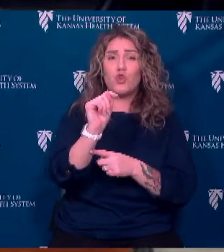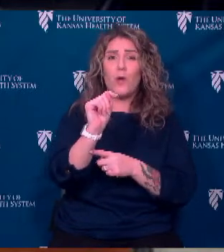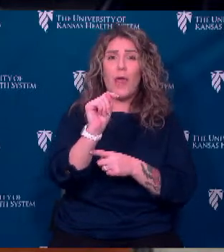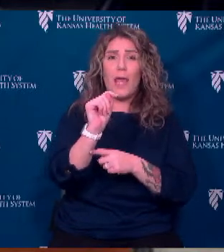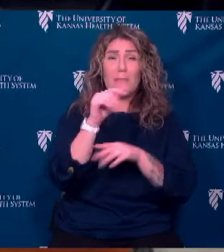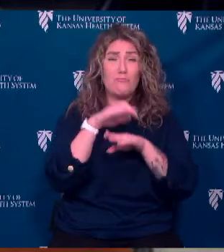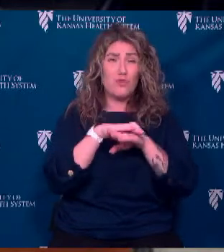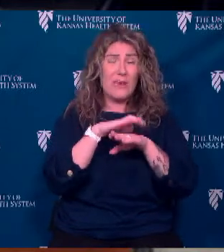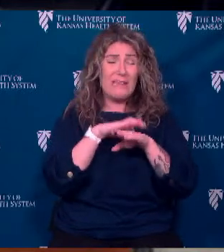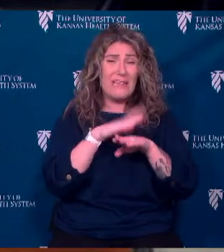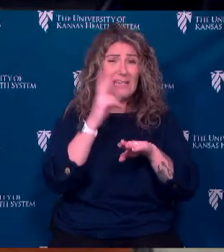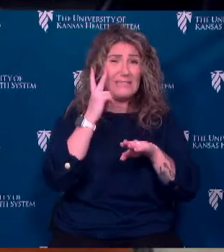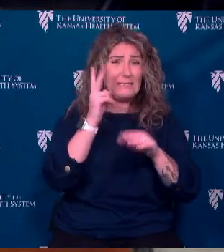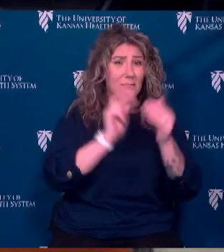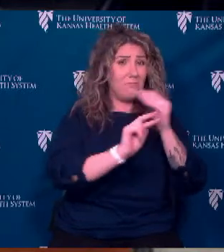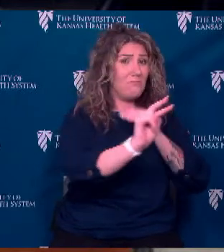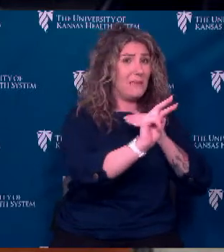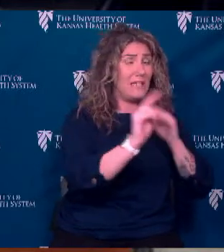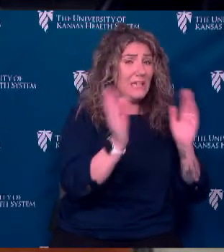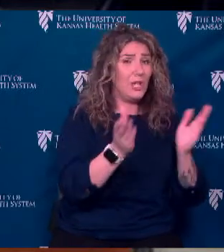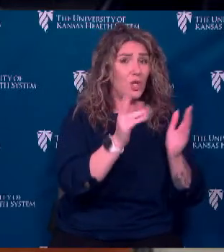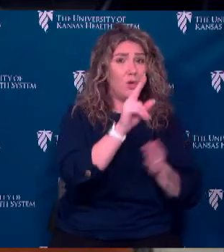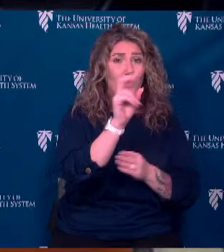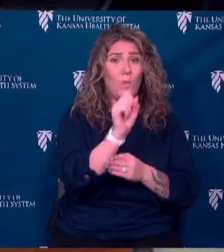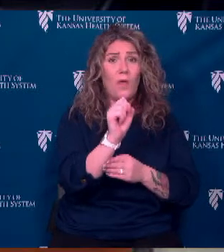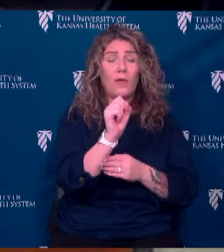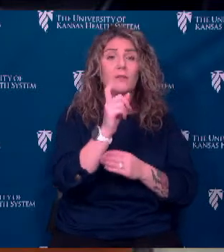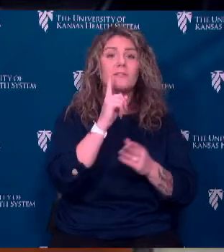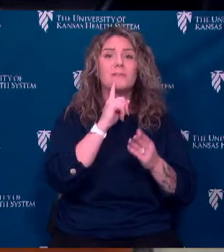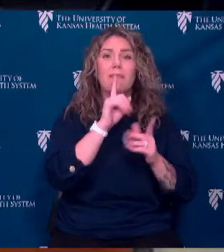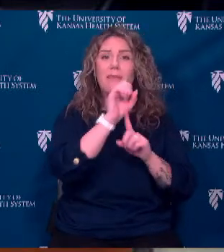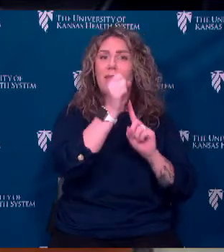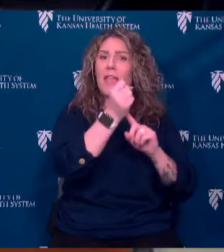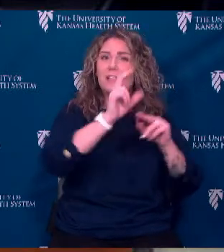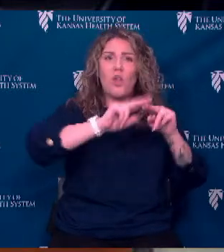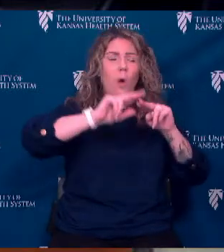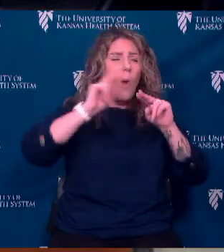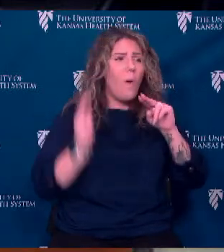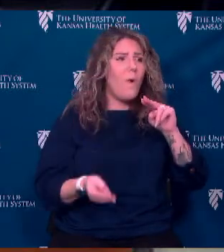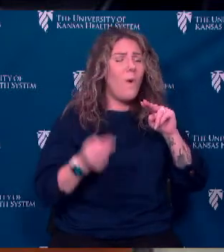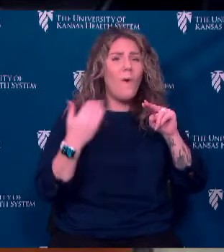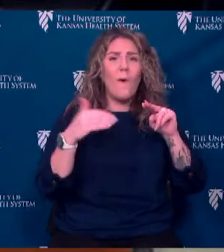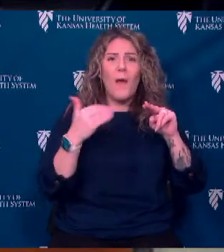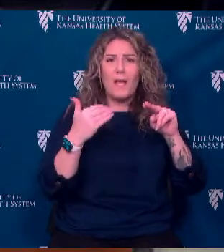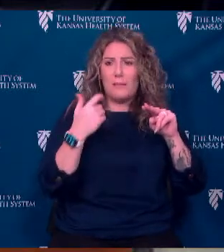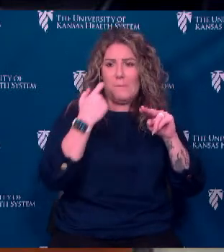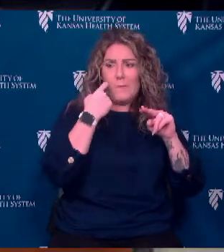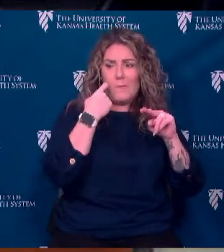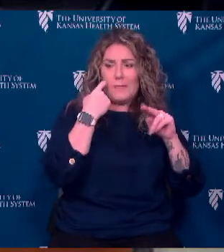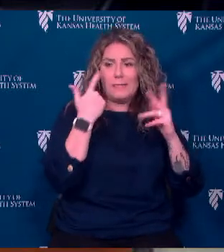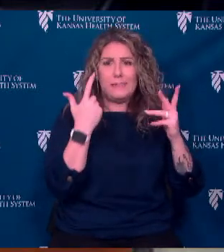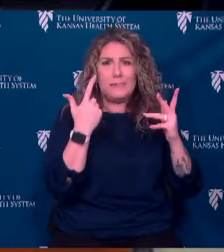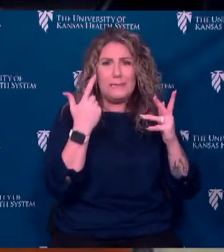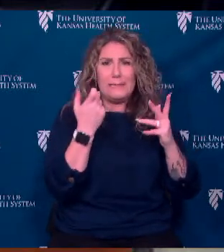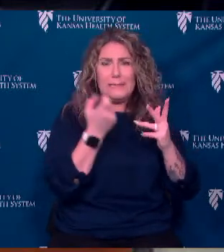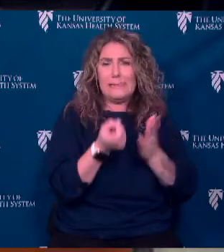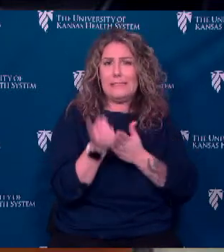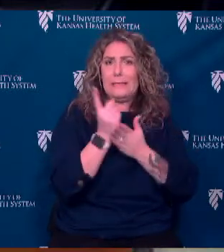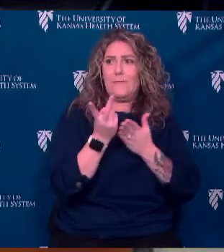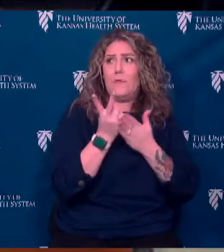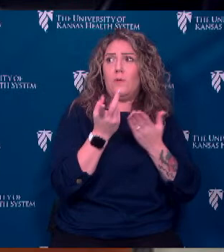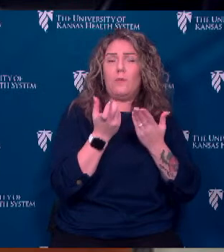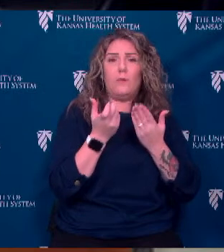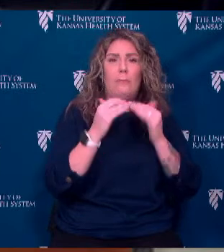the US. And in Great Britain, the cases were plummeting. And then for the last several weeks, they've sort